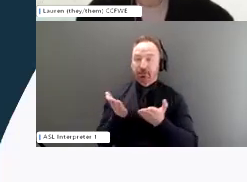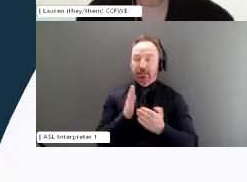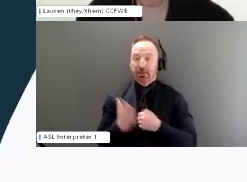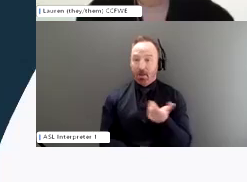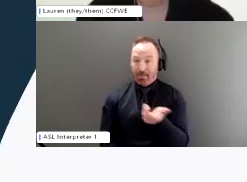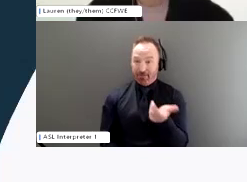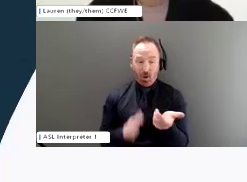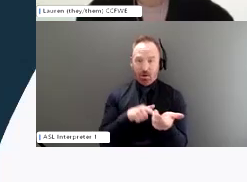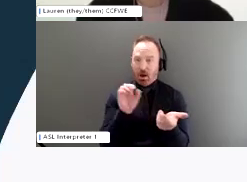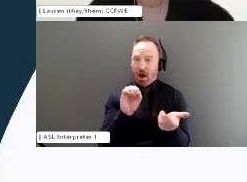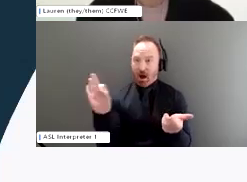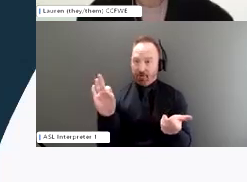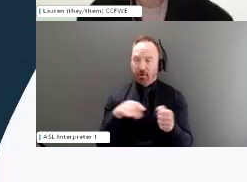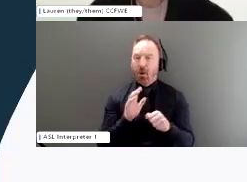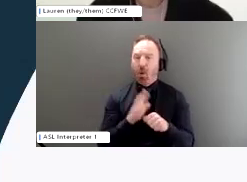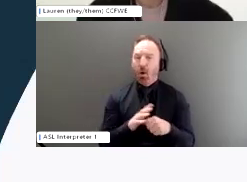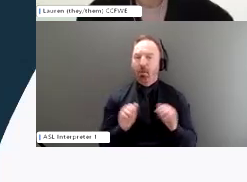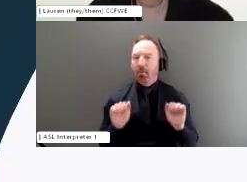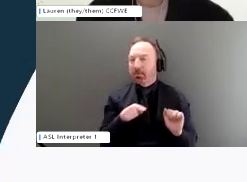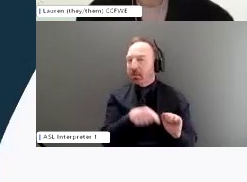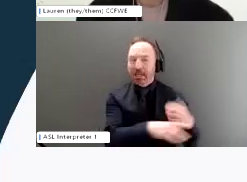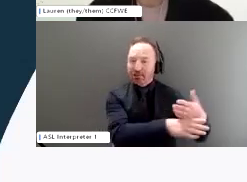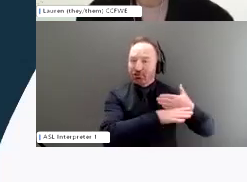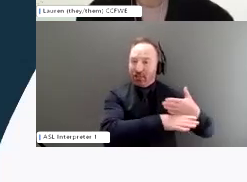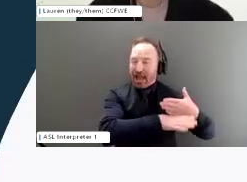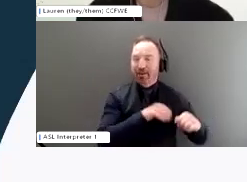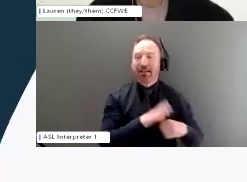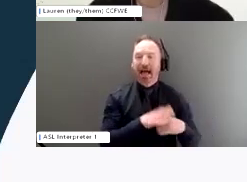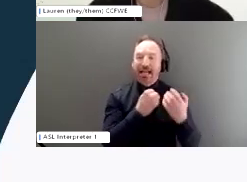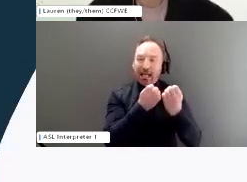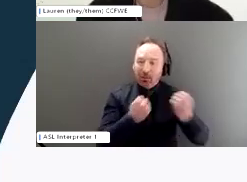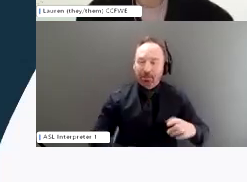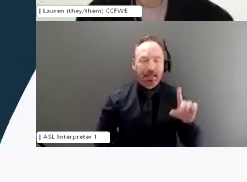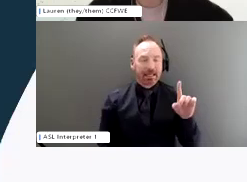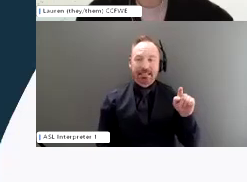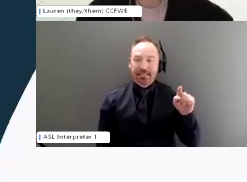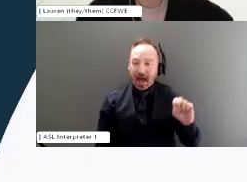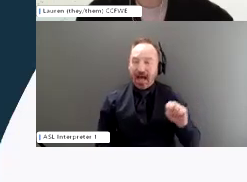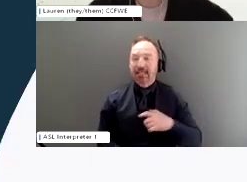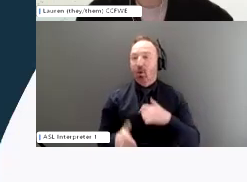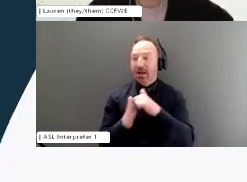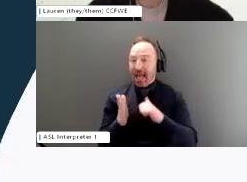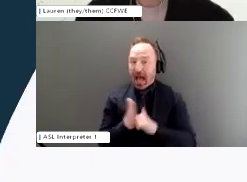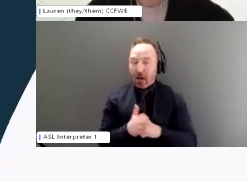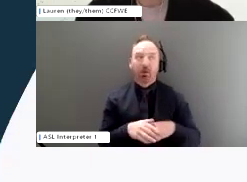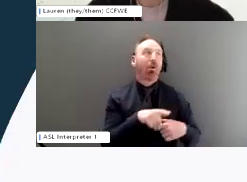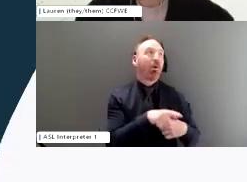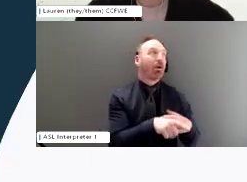any shared devices or accounts, log out of shared social media or financial apps.